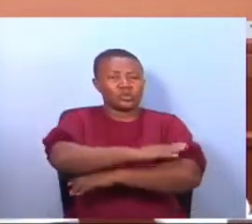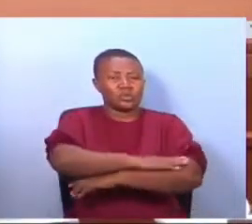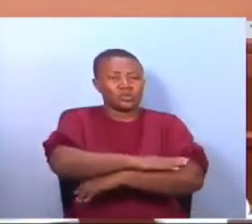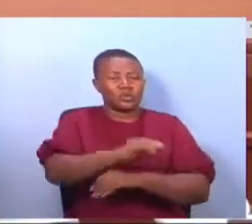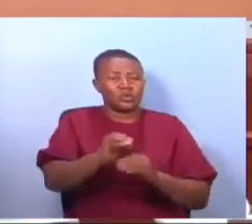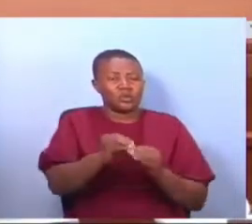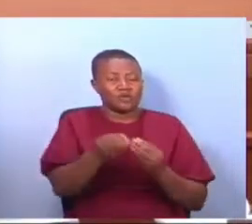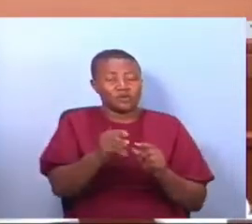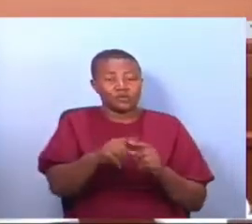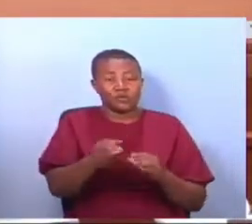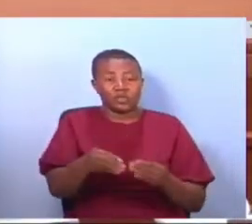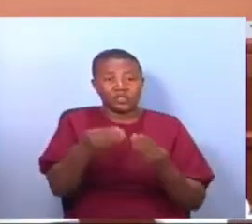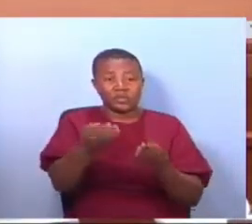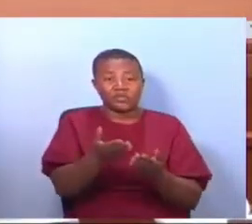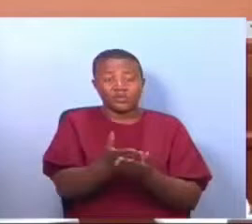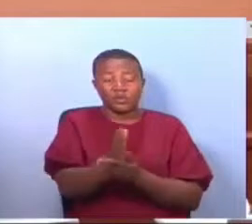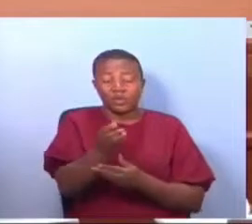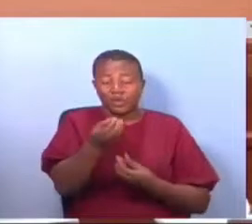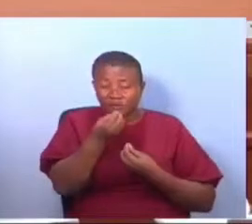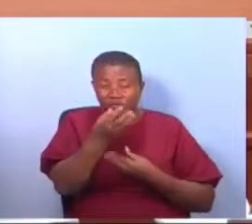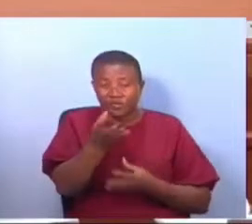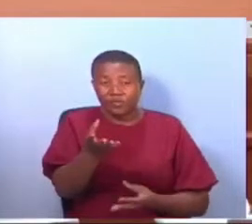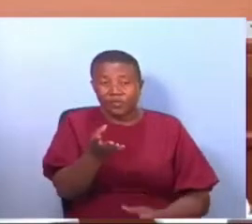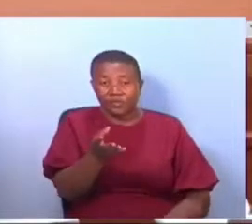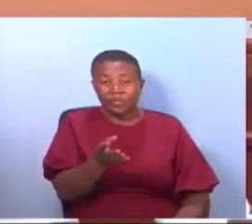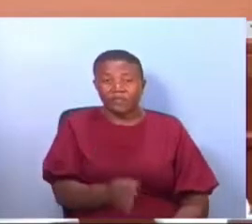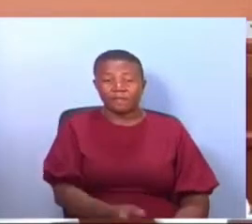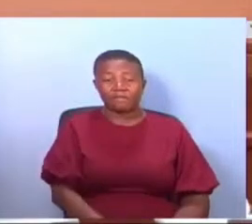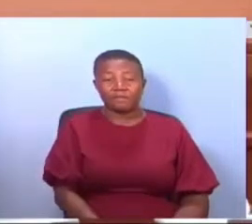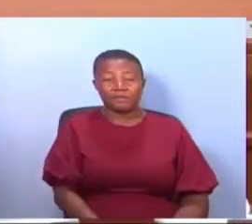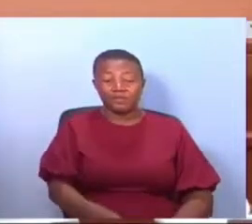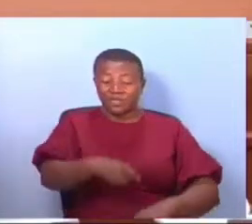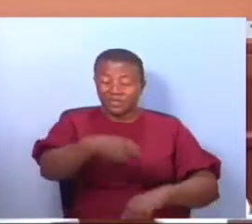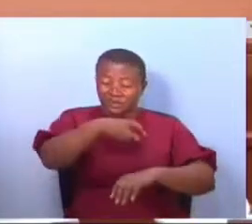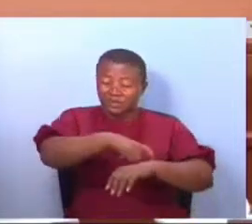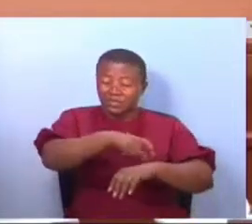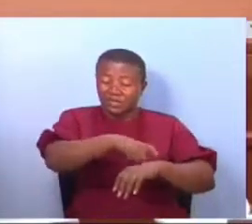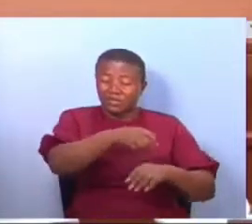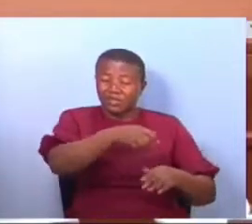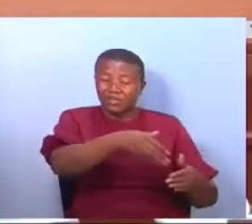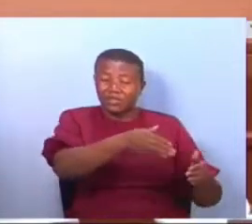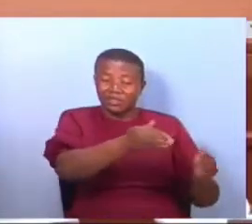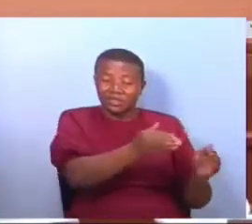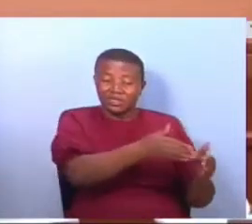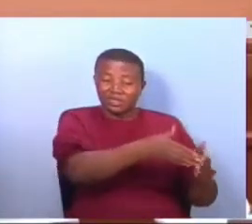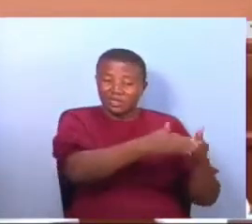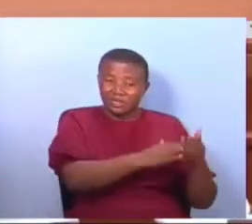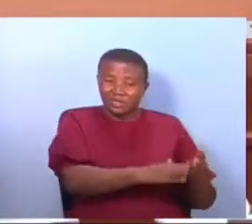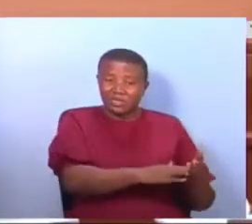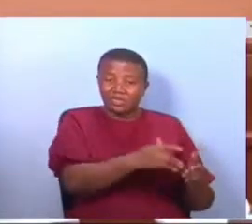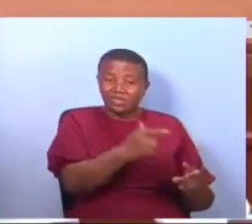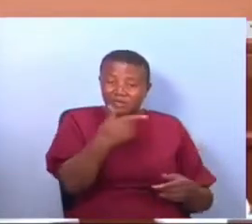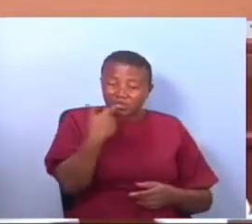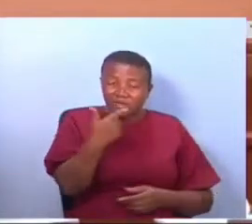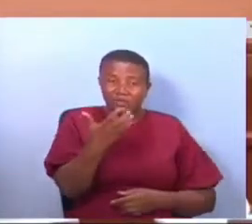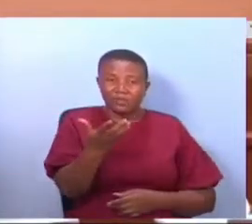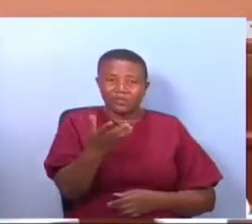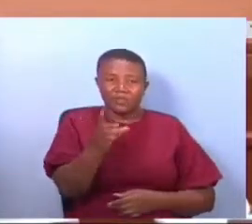information. But I insist, as at the time the leader raised it, 61 of them were hovering